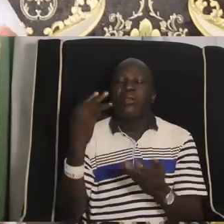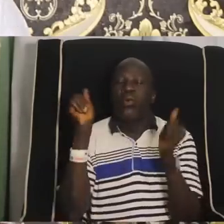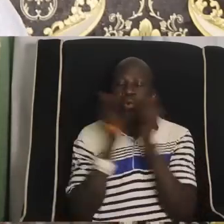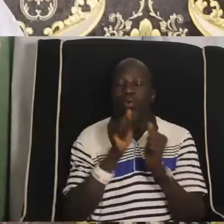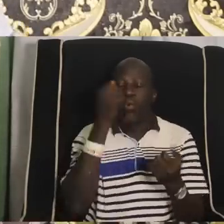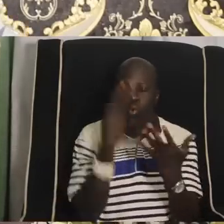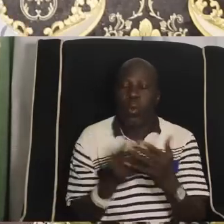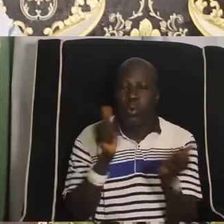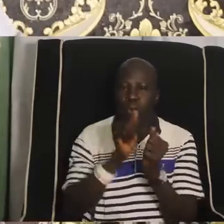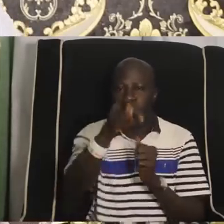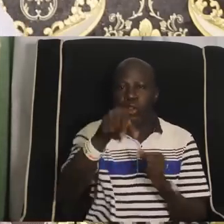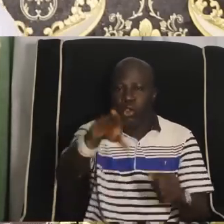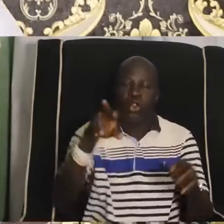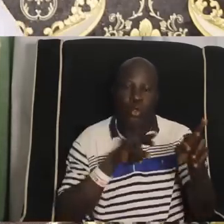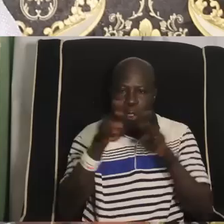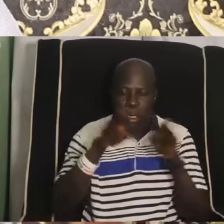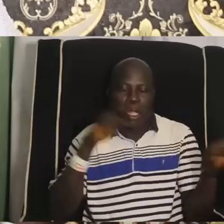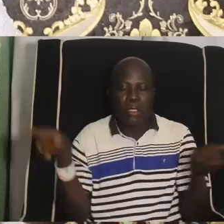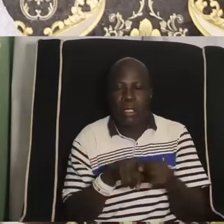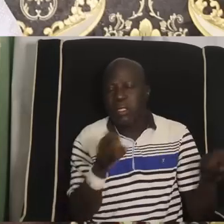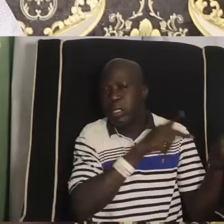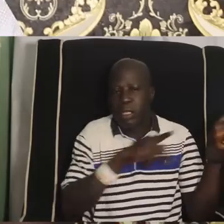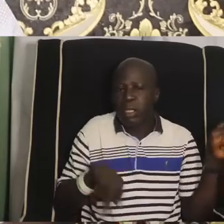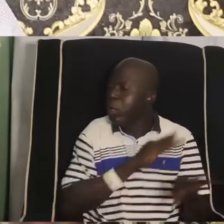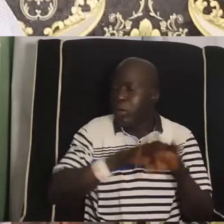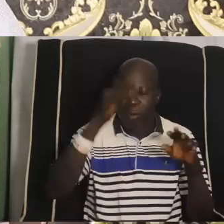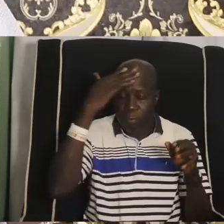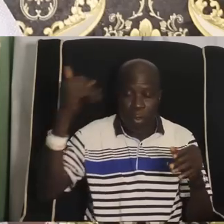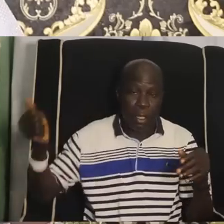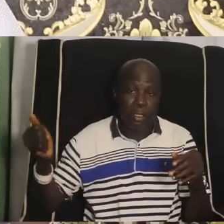phone. Amen. Why the Shabio? Amen. Don't forget.